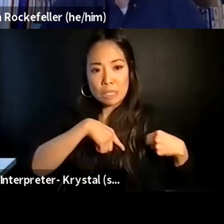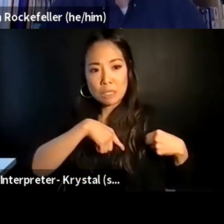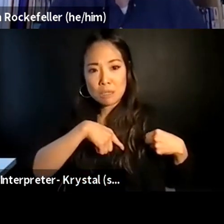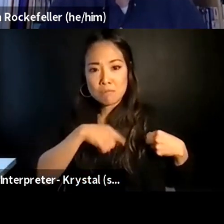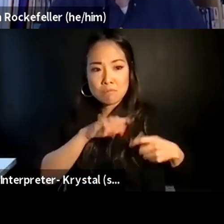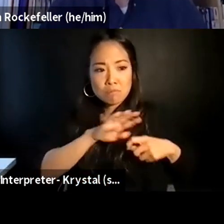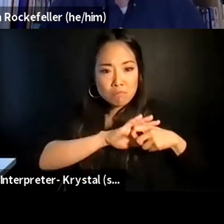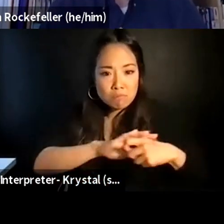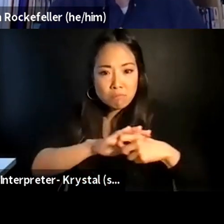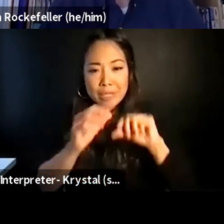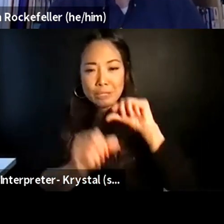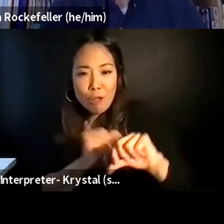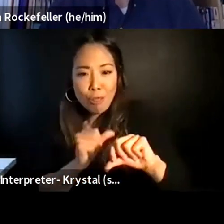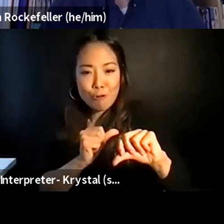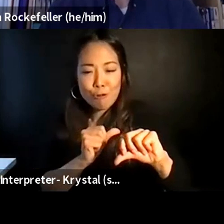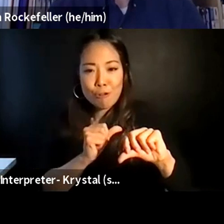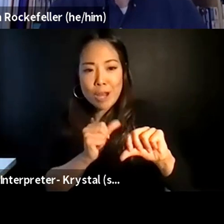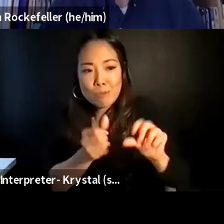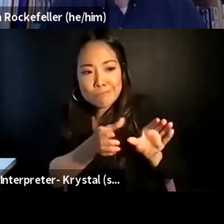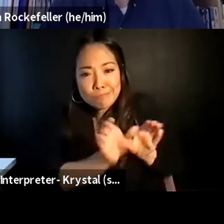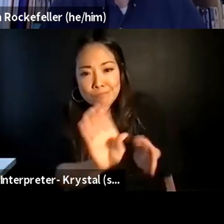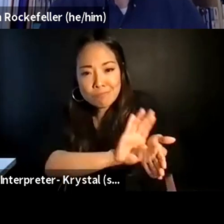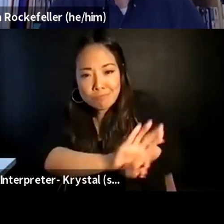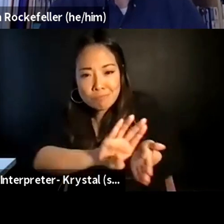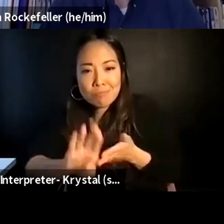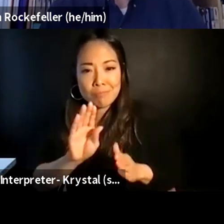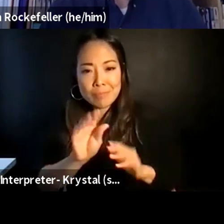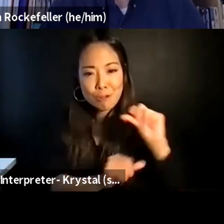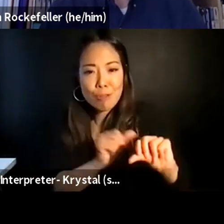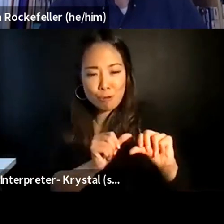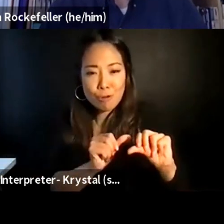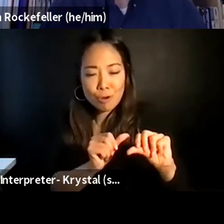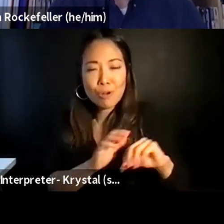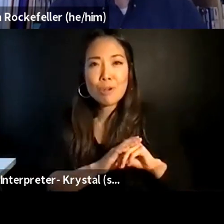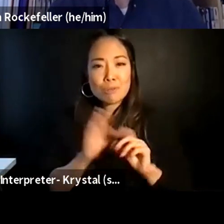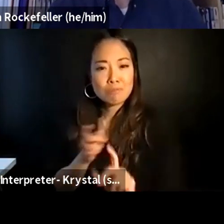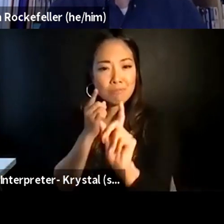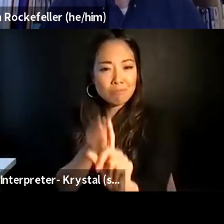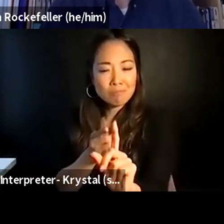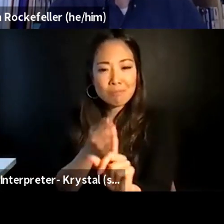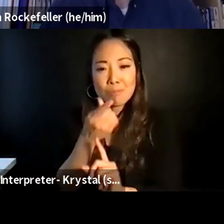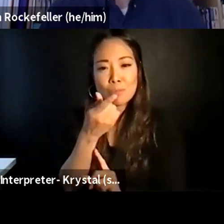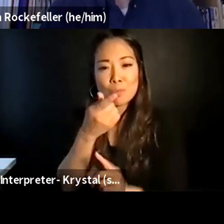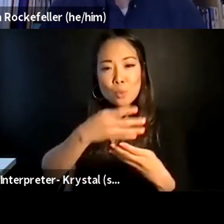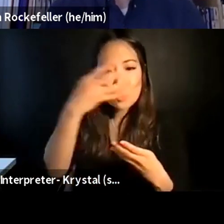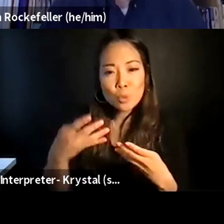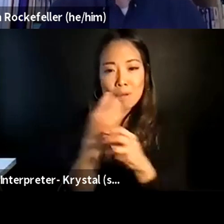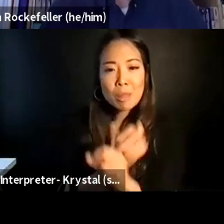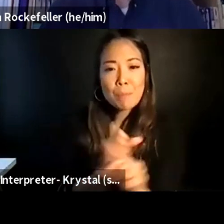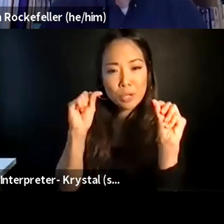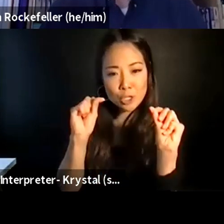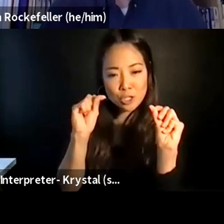think about queer liberation and what we can do in that regard, I think about how can we actually broaden